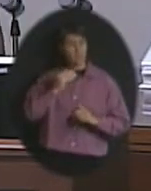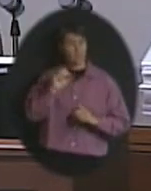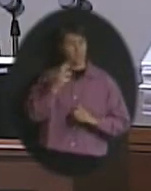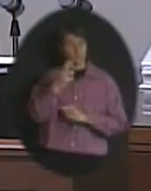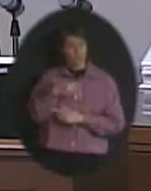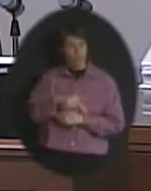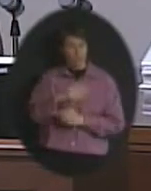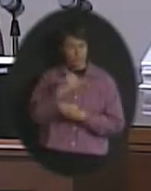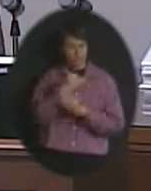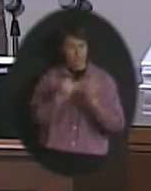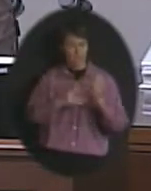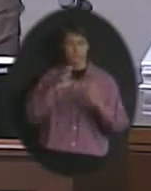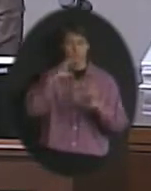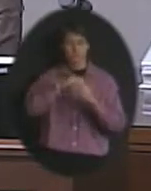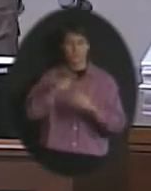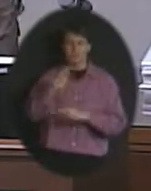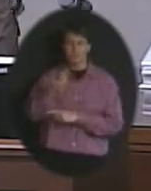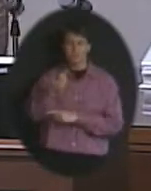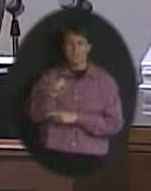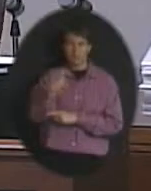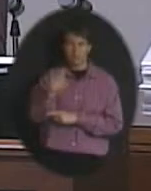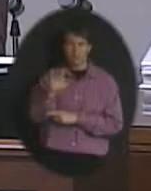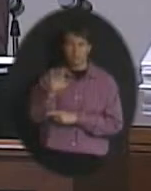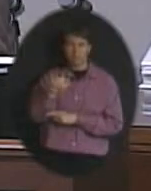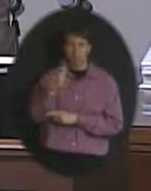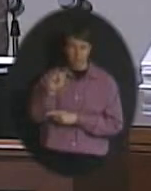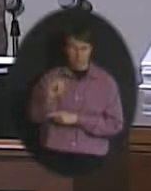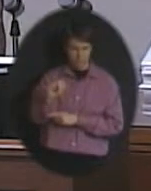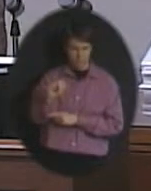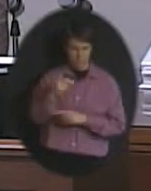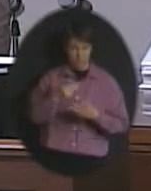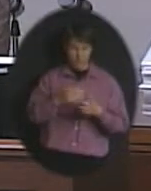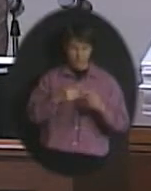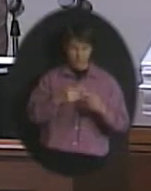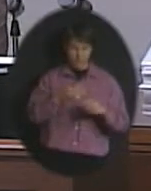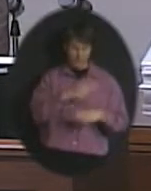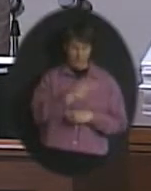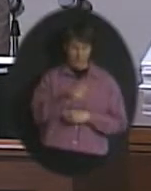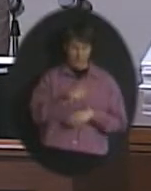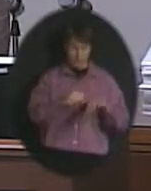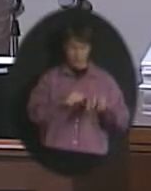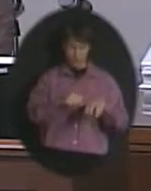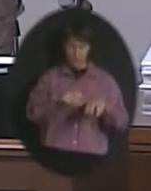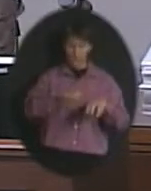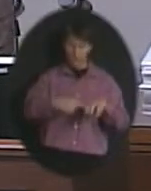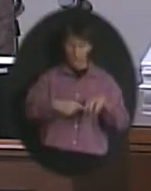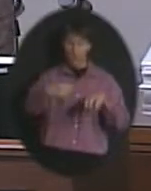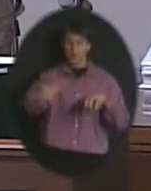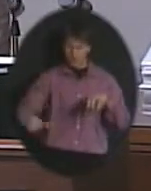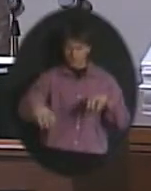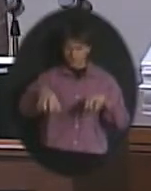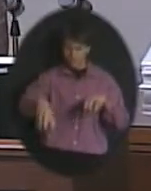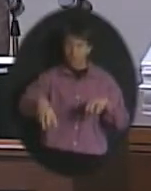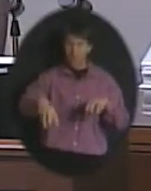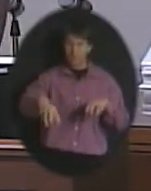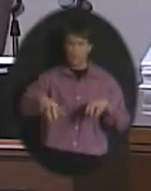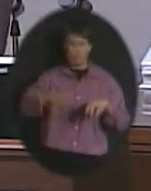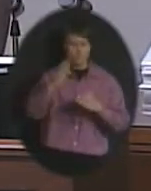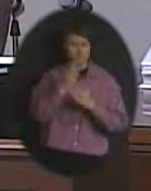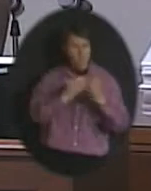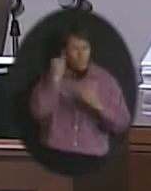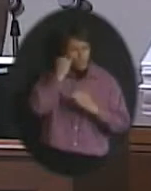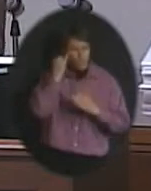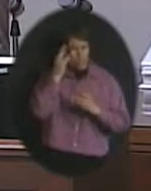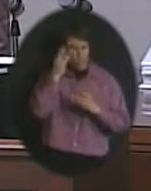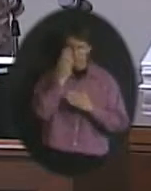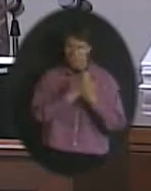up to be in the bus barn. The bus barn was across the street from the high school. And for some reason, there was this invisible line between those